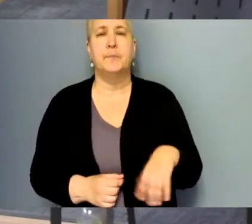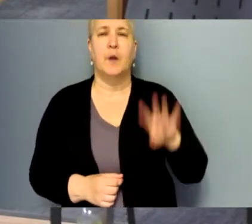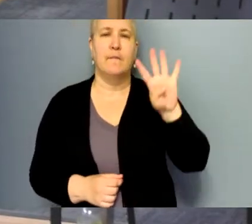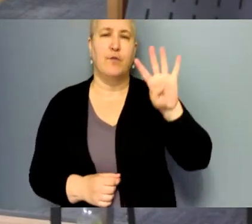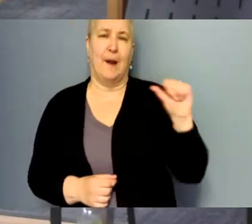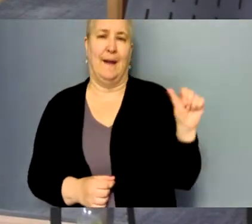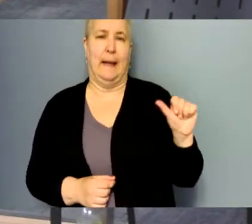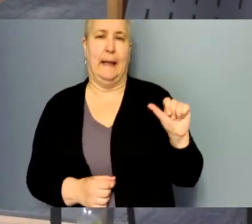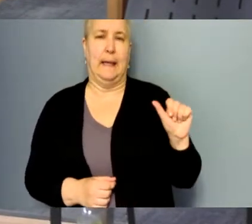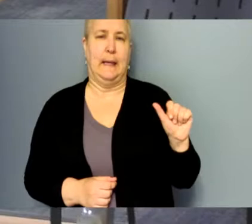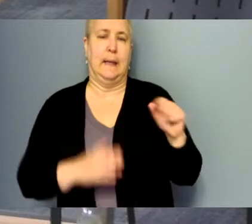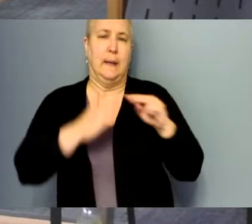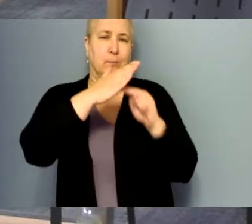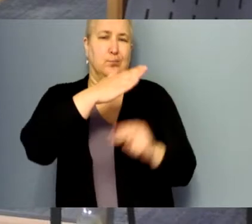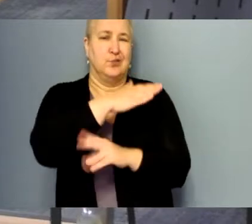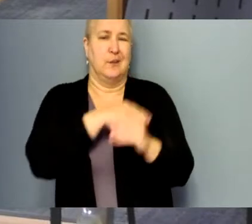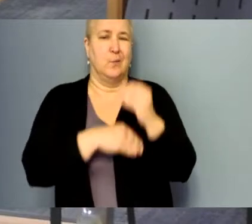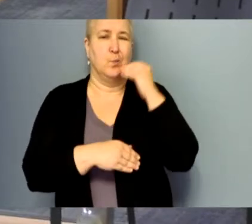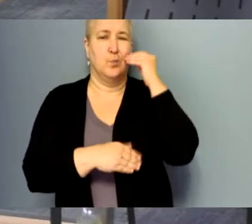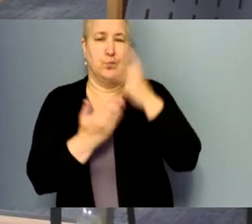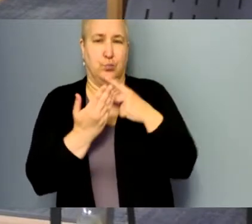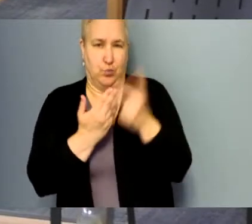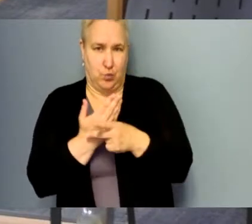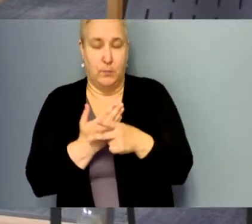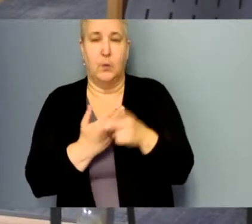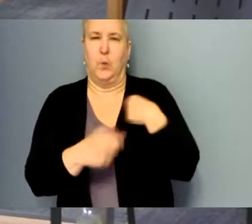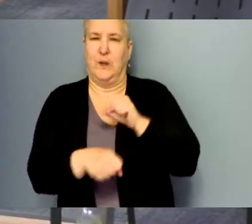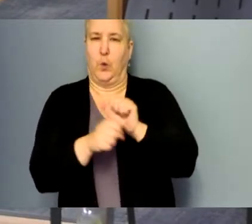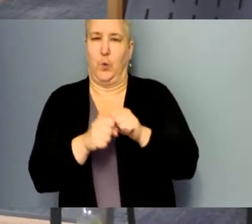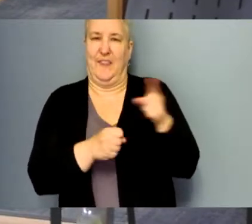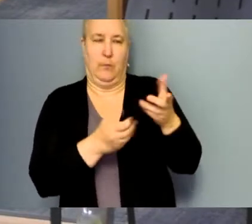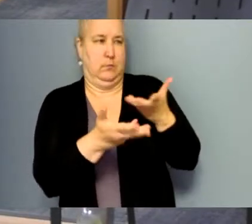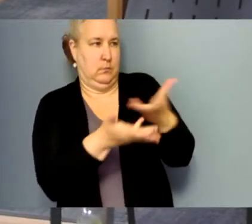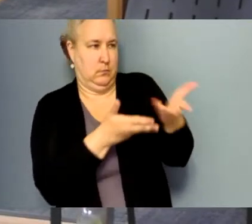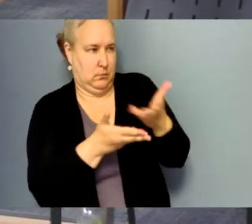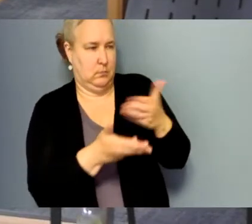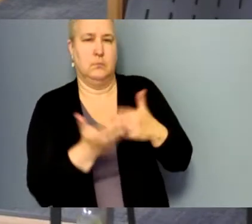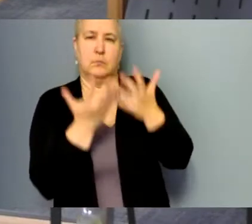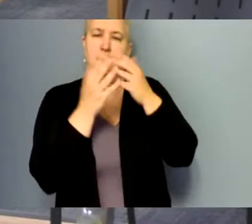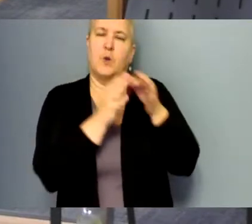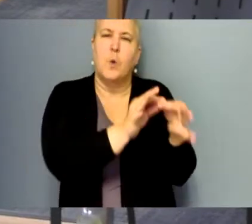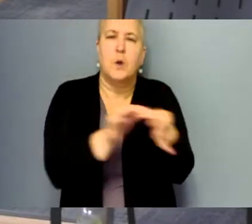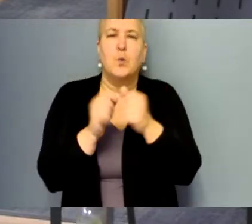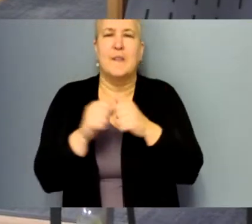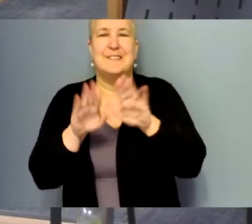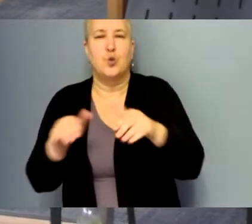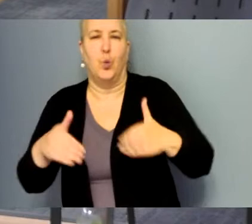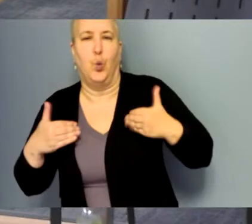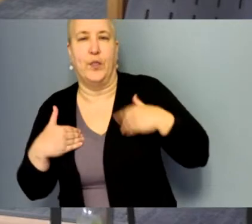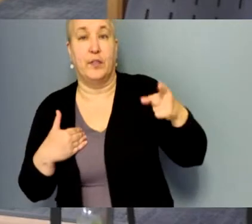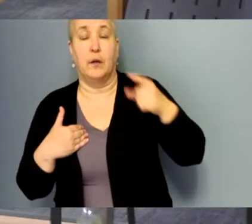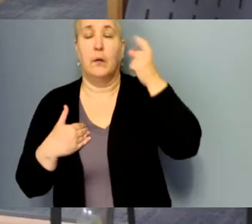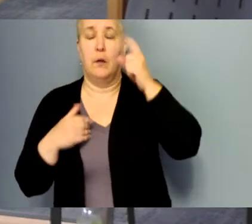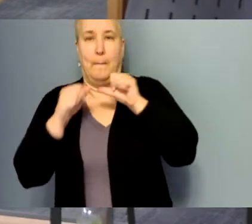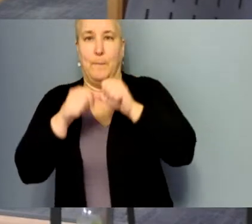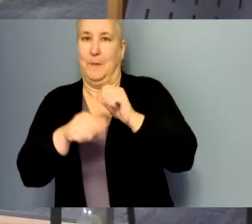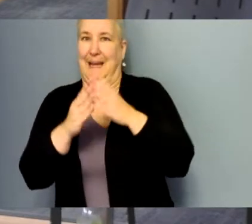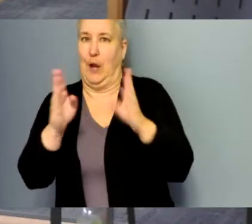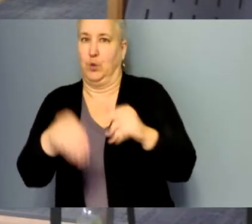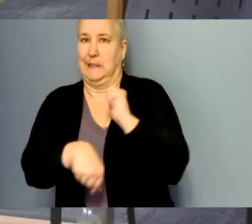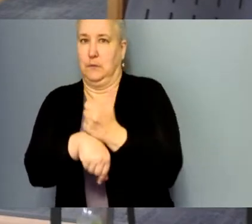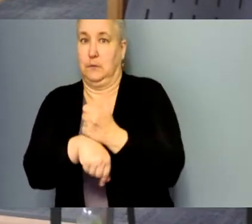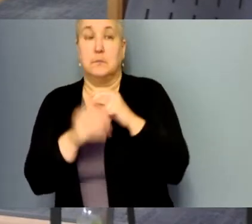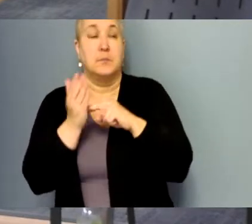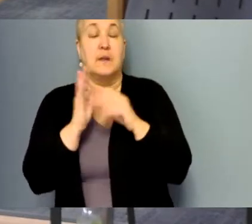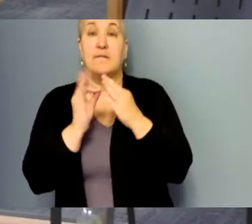4A, the Bridge and Home program. That's a program that we work with in coordination with children and youth. It's actually permanent housing, so it's families that